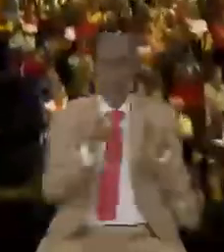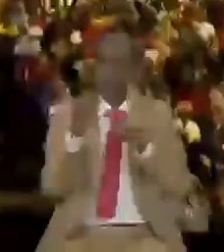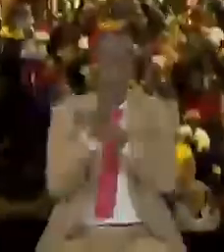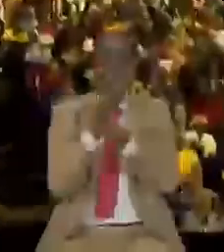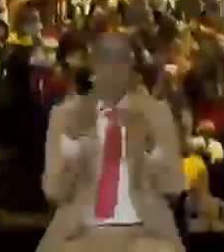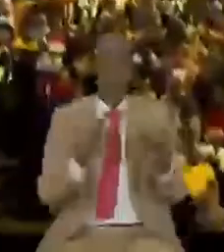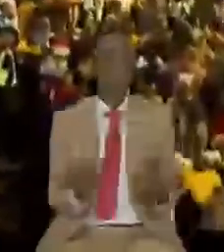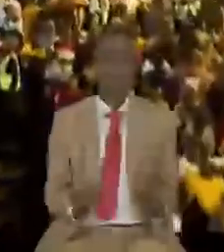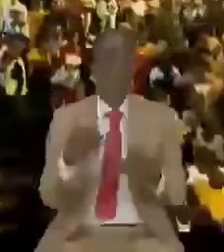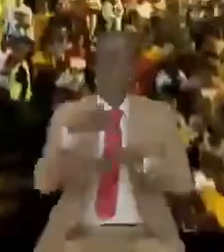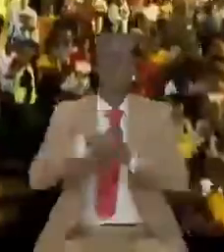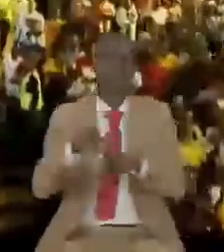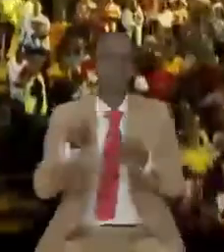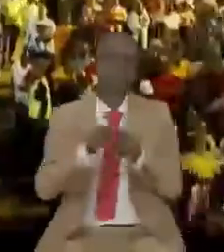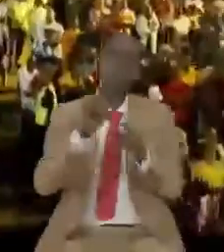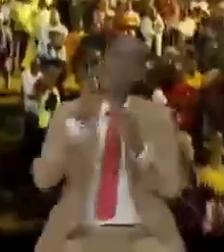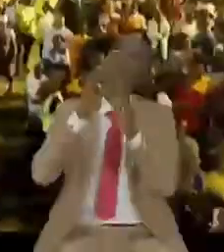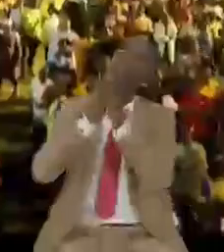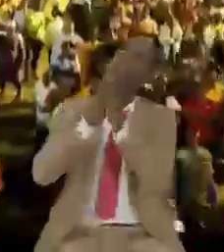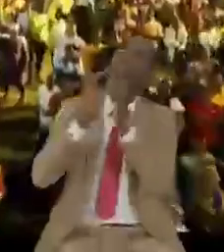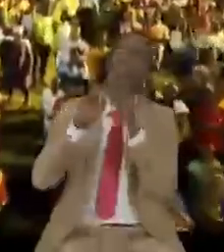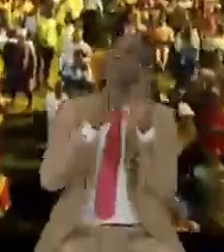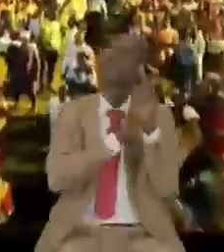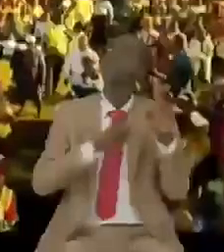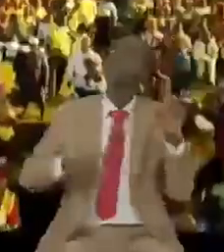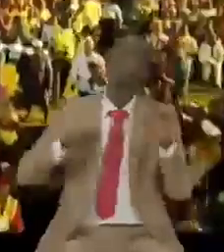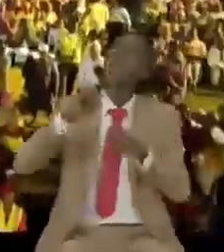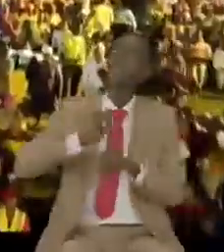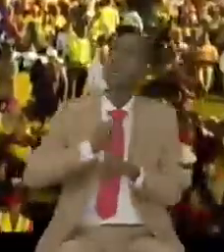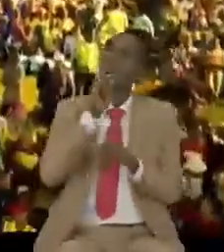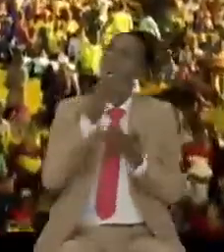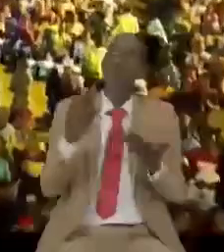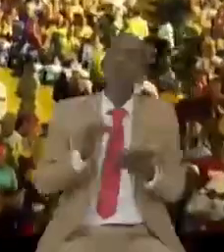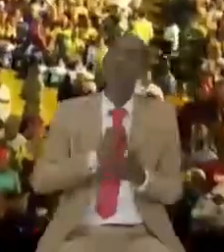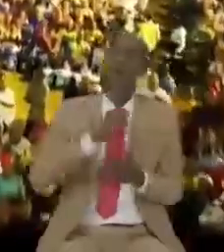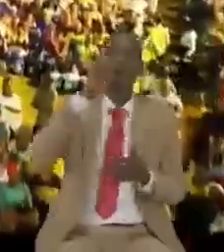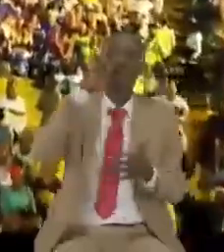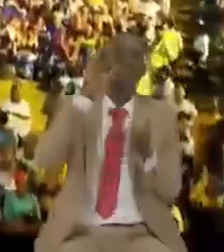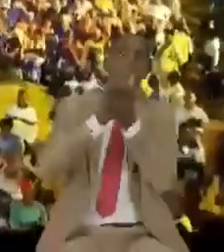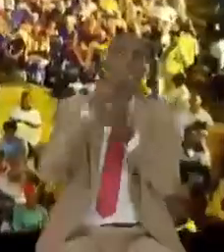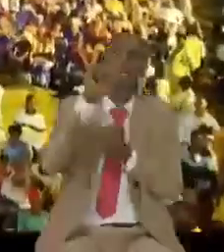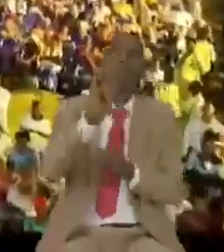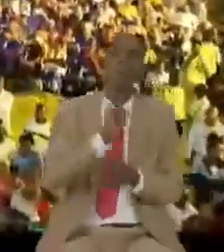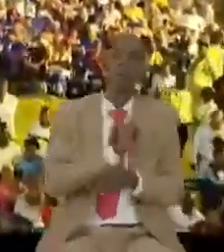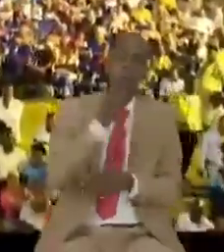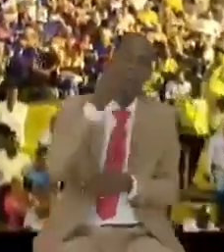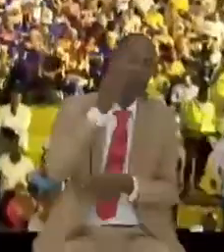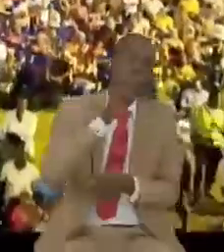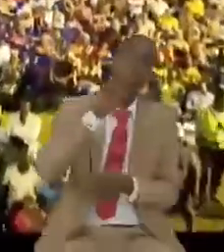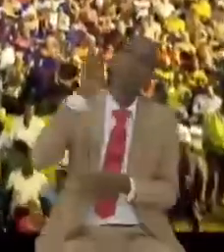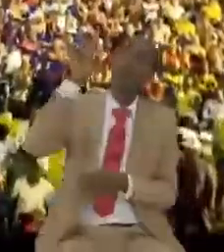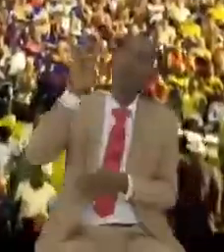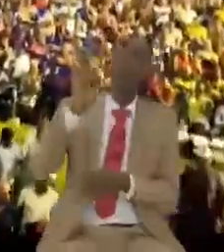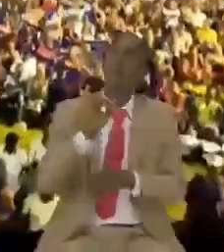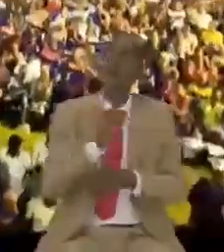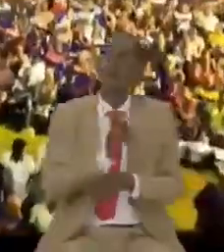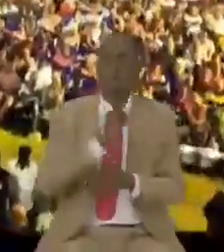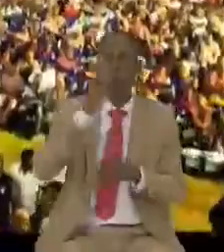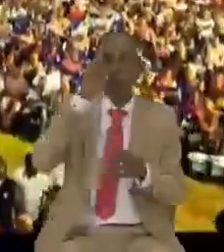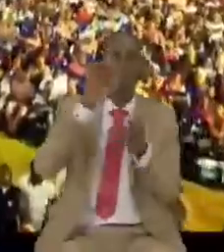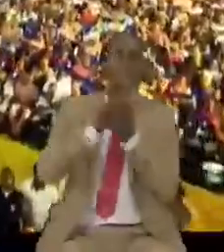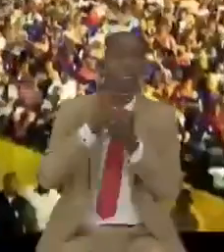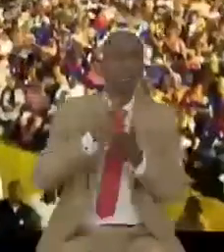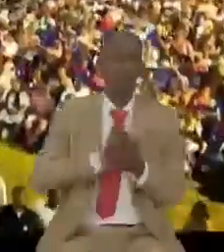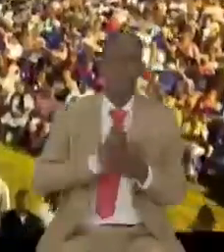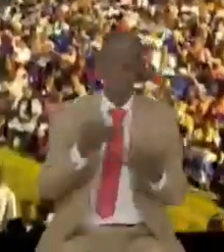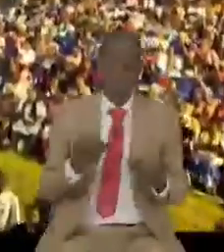tonight, as you call and you say, yes, Lord, I'm here, I believe, I behold, I believe, and now